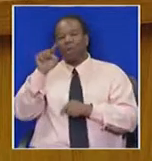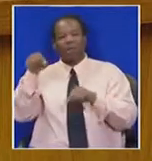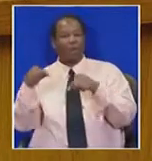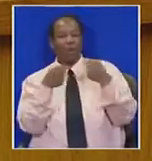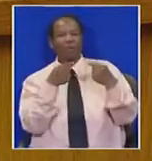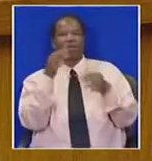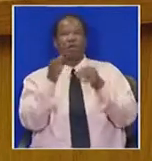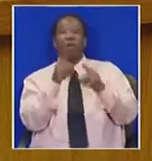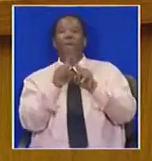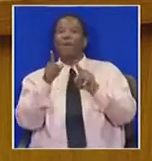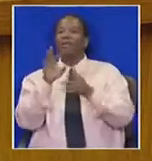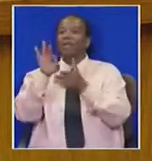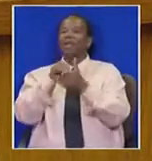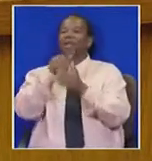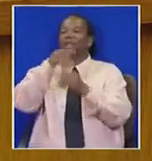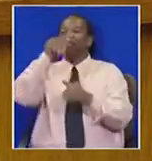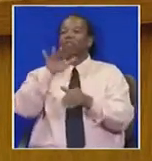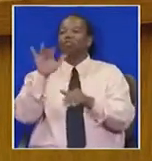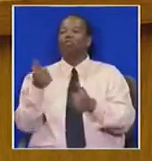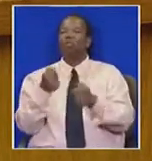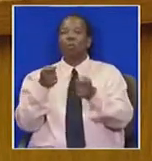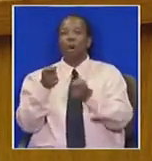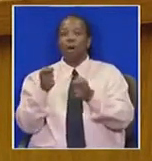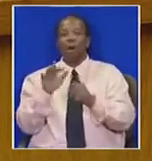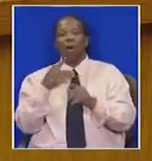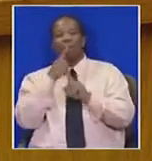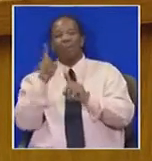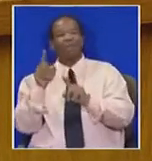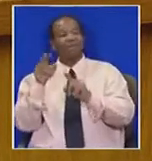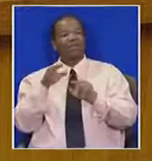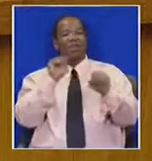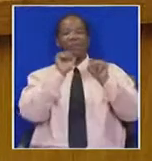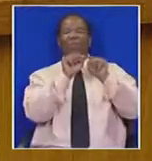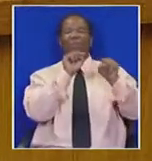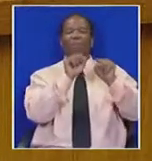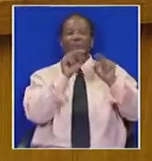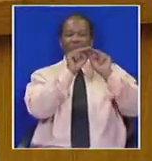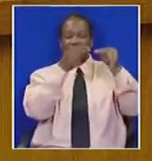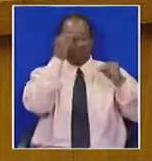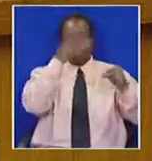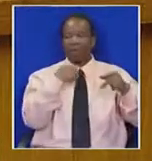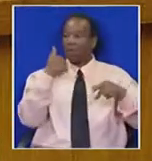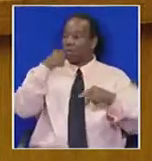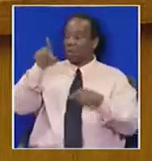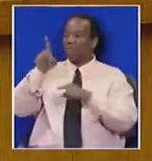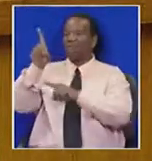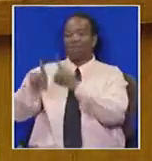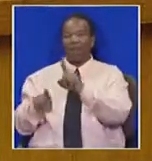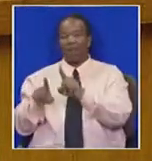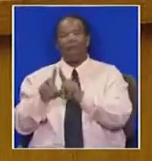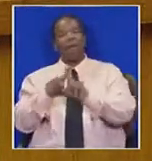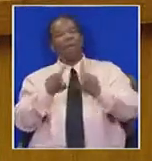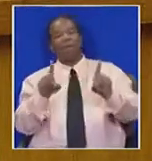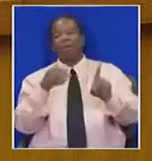it is elected to govern. It blames national government on all of its failures. It claims credit where